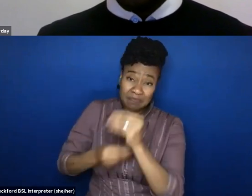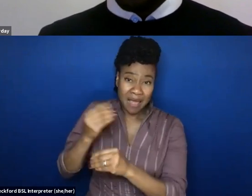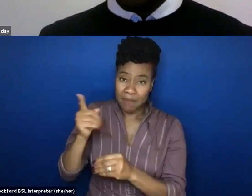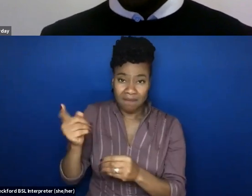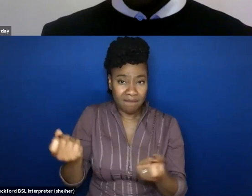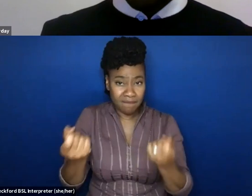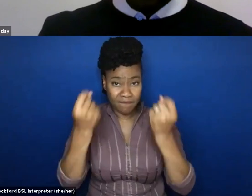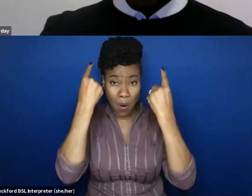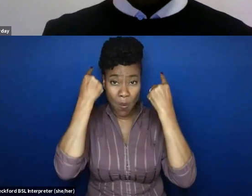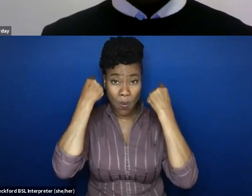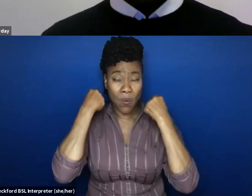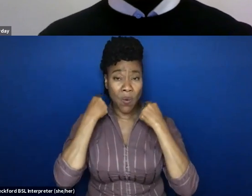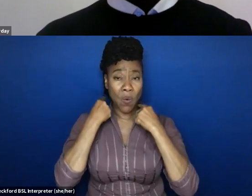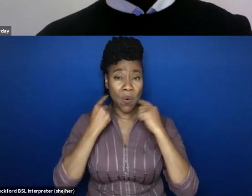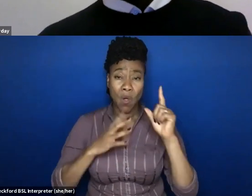But